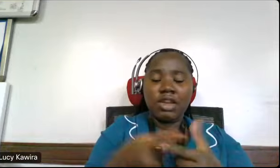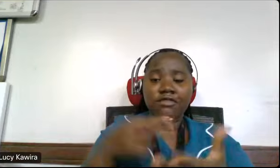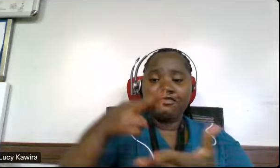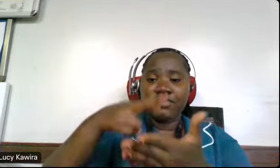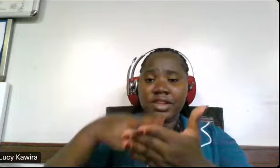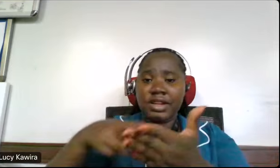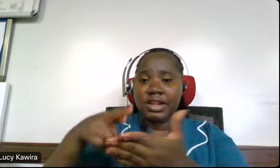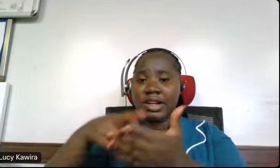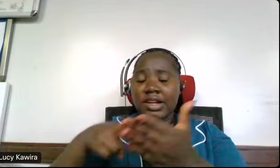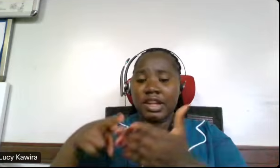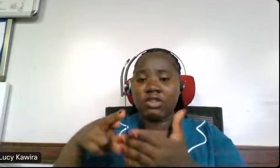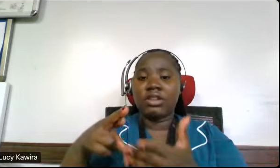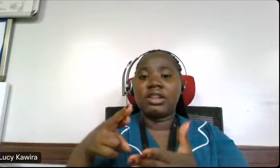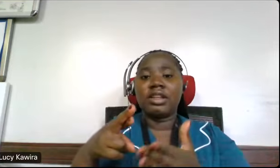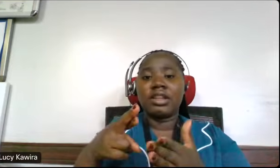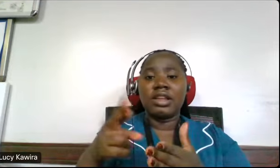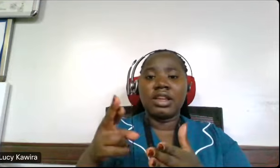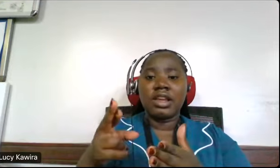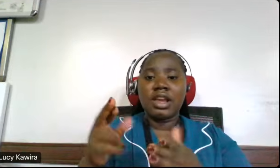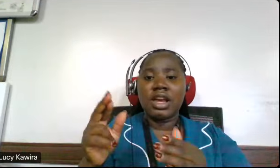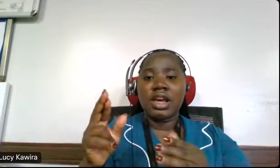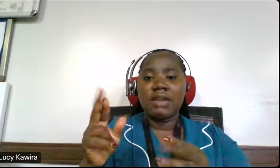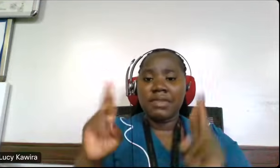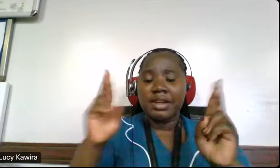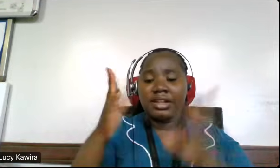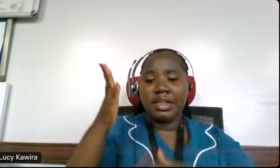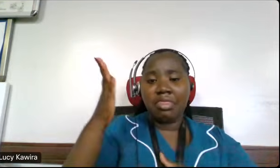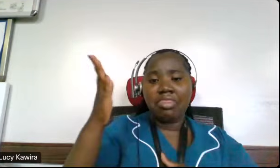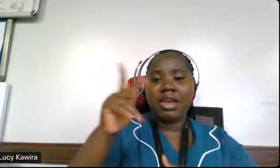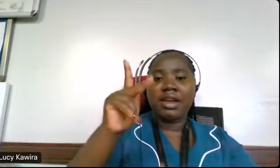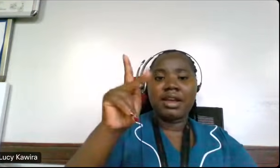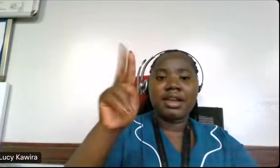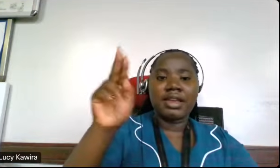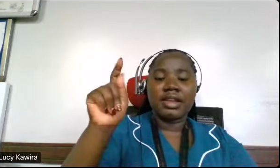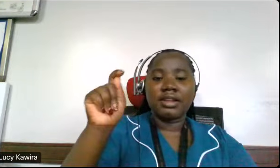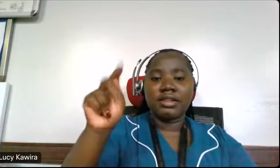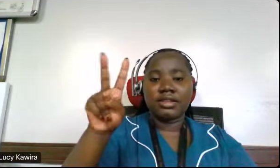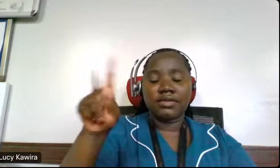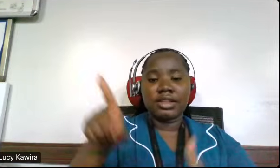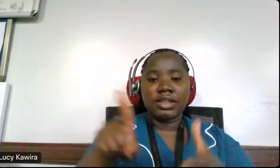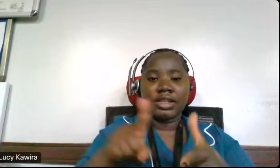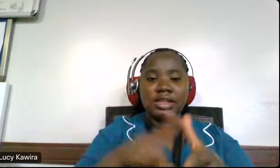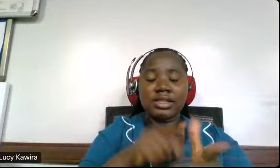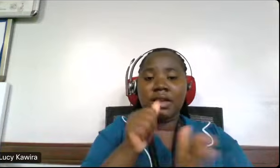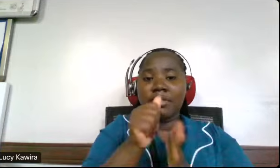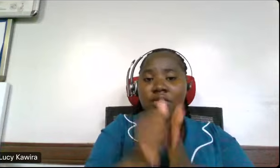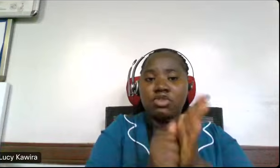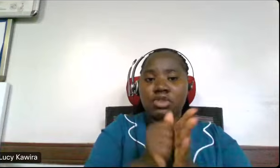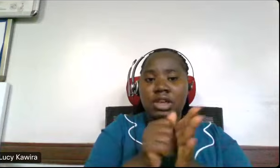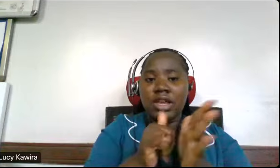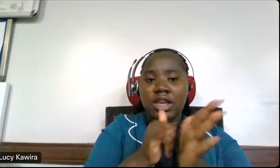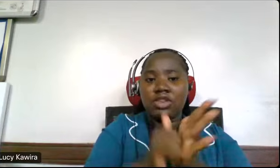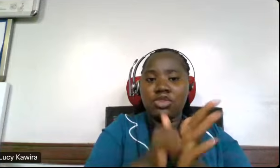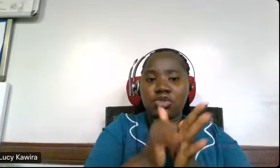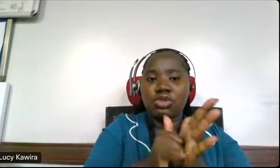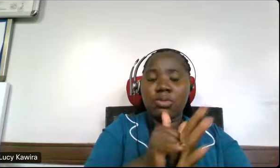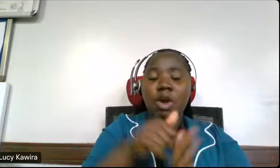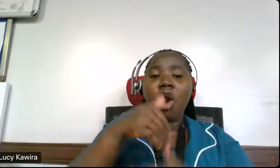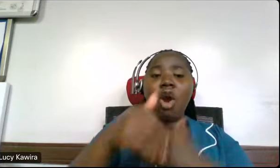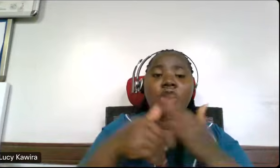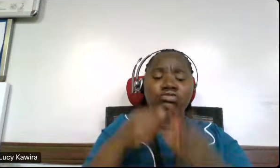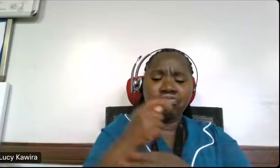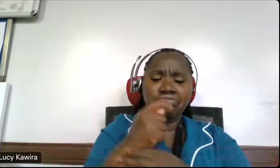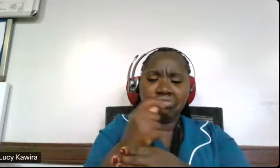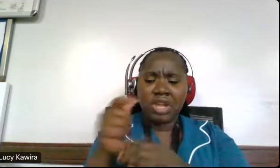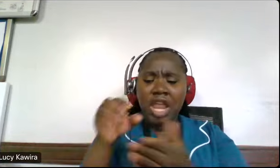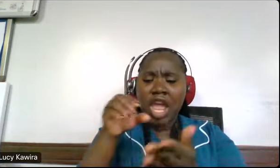being streamed and will be availed via KRA TV on YouTube, and all training contents are on KRA TV,